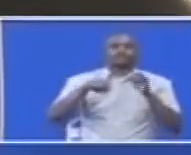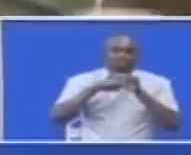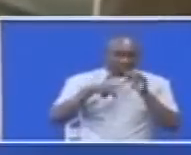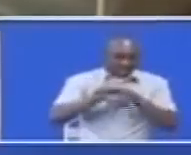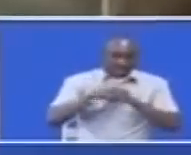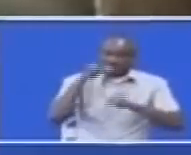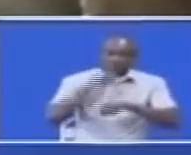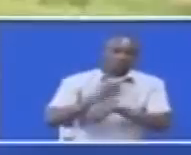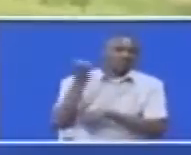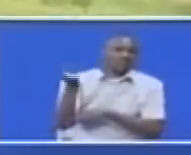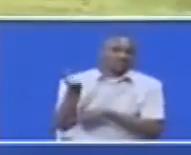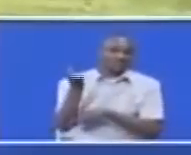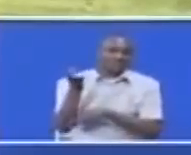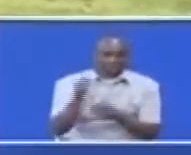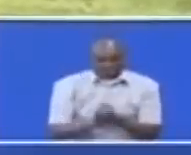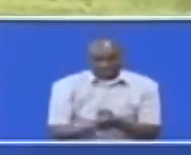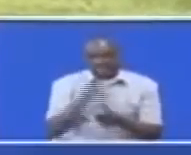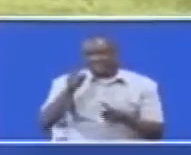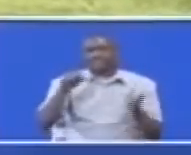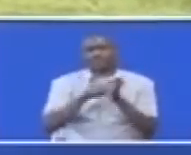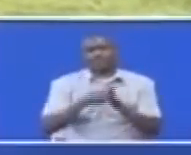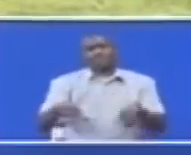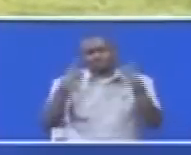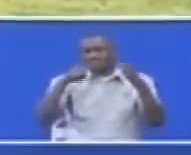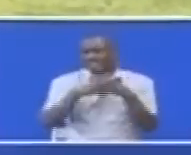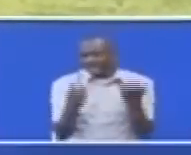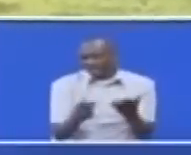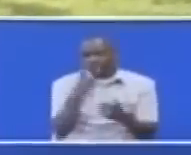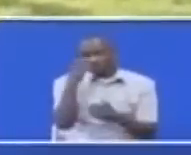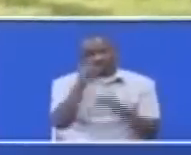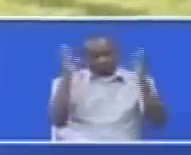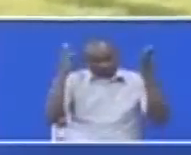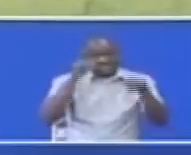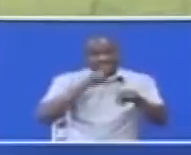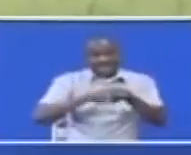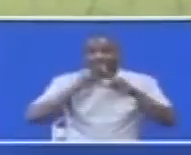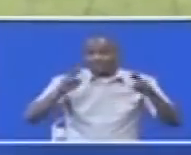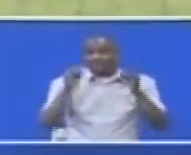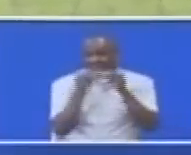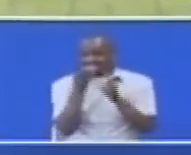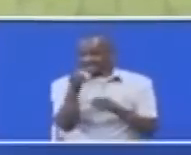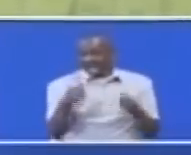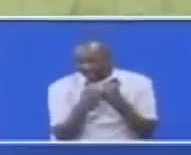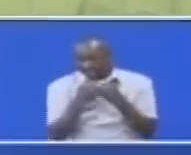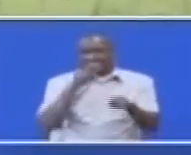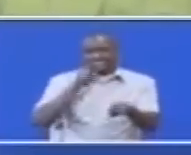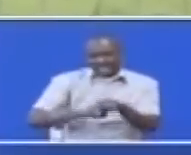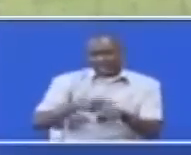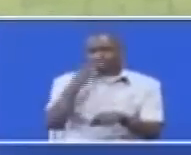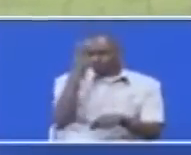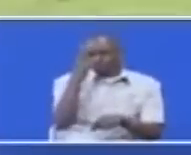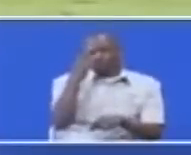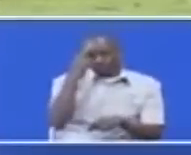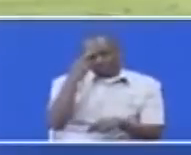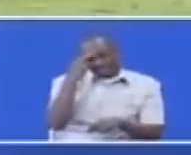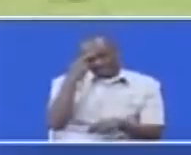School, Olengroini. The conflict erupted on Christmas Day after a peace meeting held to avert tension following the killing of two